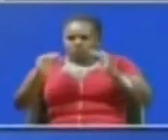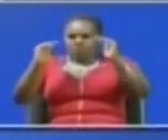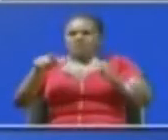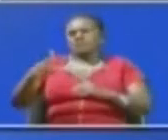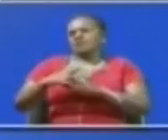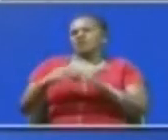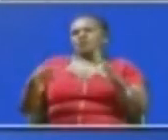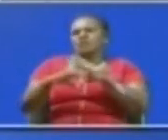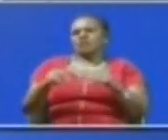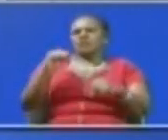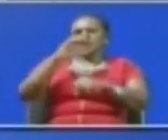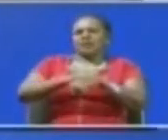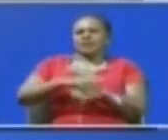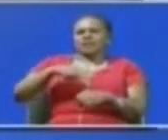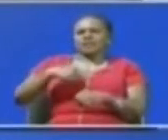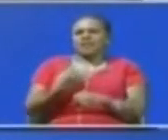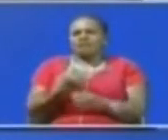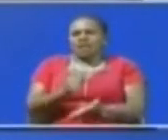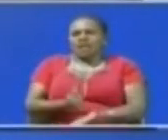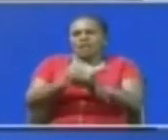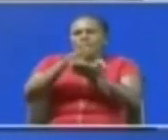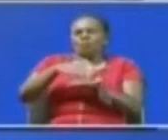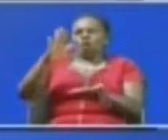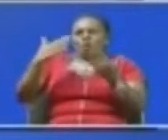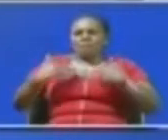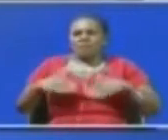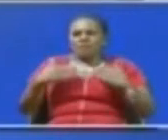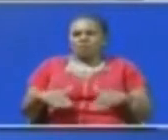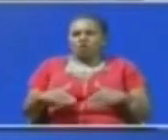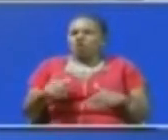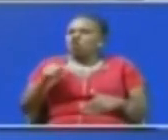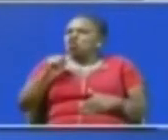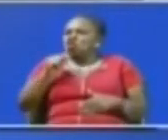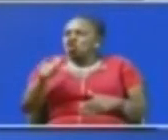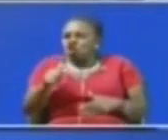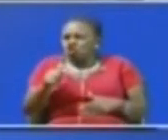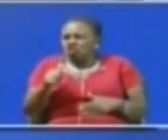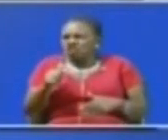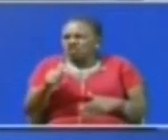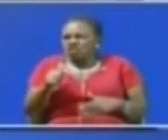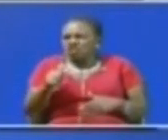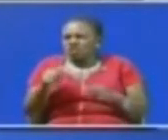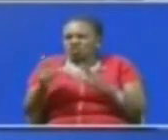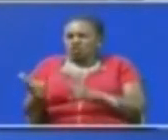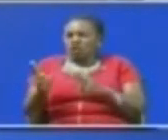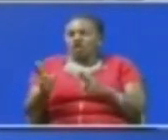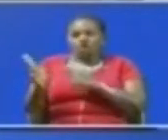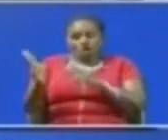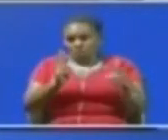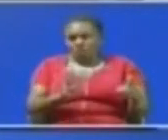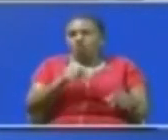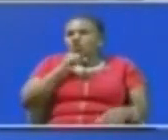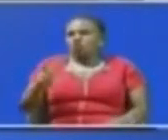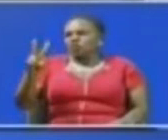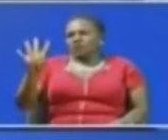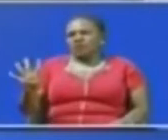they are comfortable and we'll find ourselves helping more people come up. It is not unusual in developed countries to find a